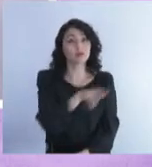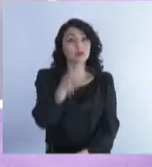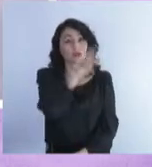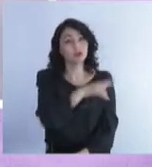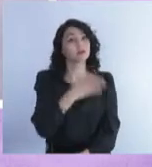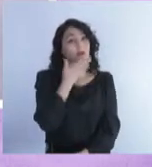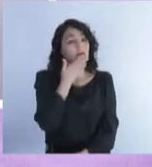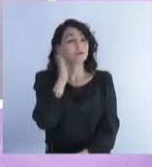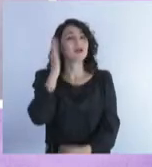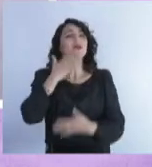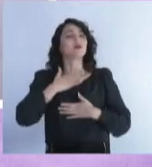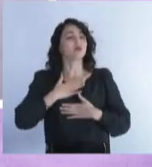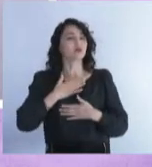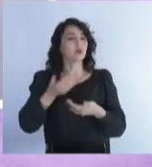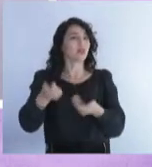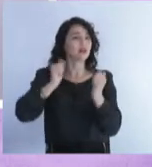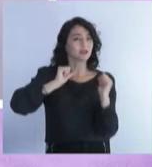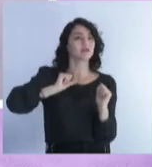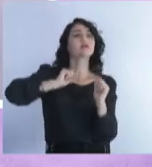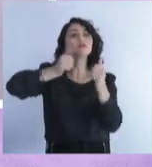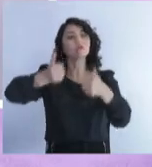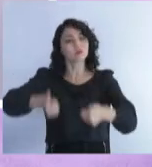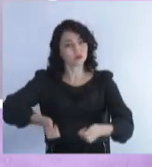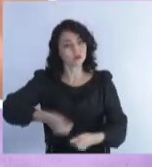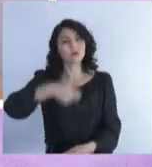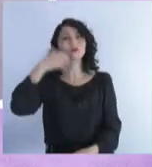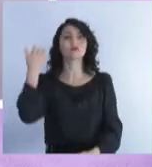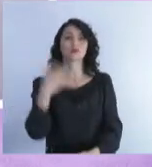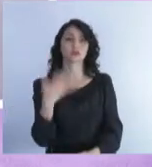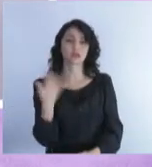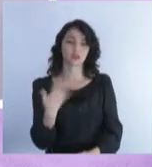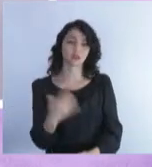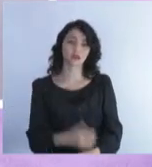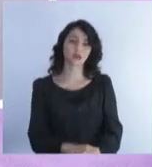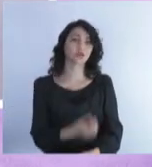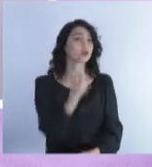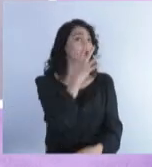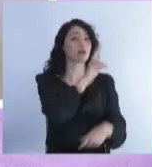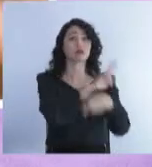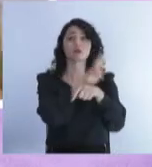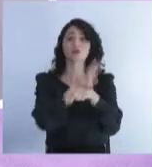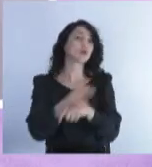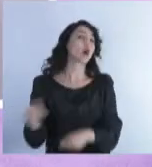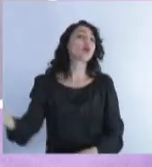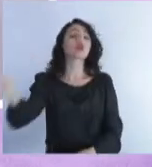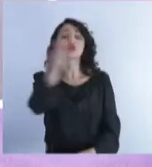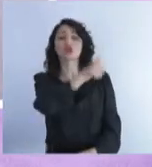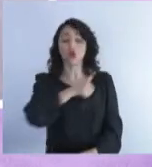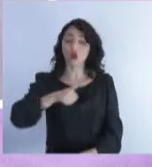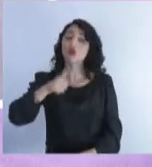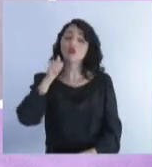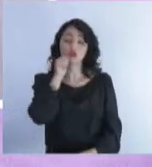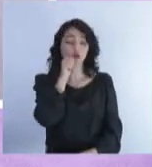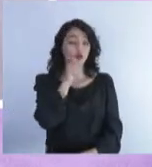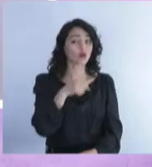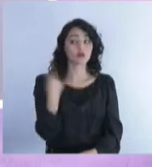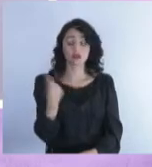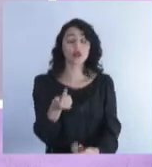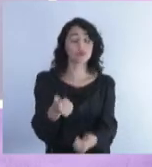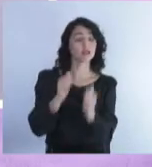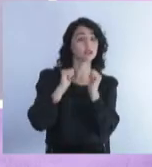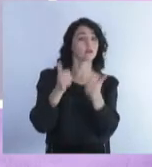your challenge is. And by the way, this goes way beyond the challenge of teachers. I think all of us are challenged